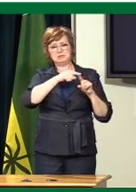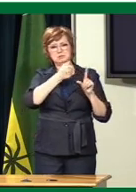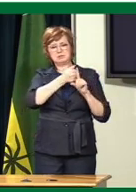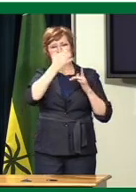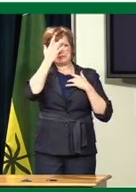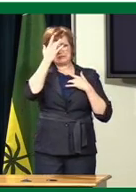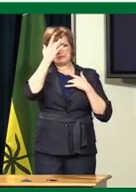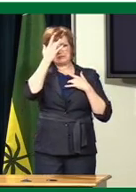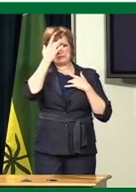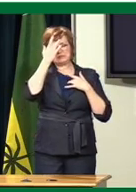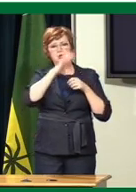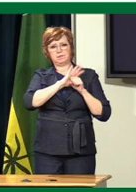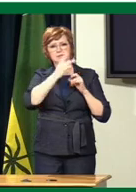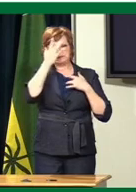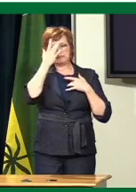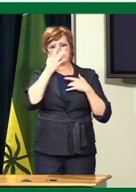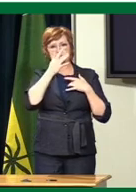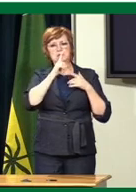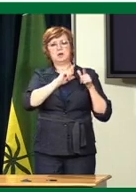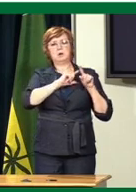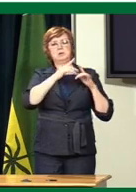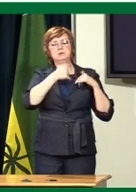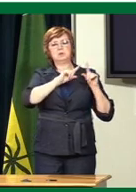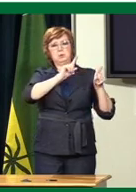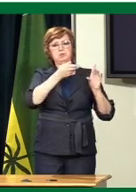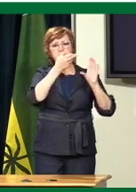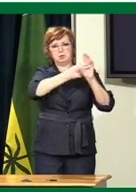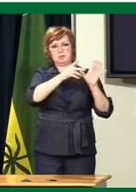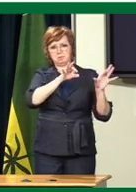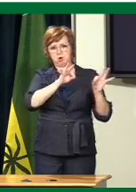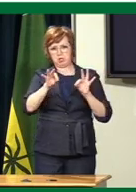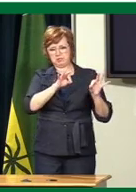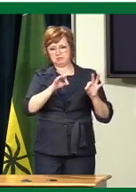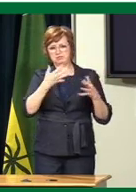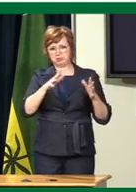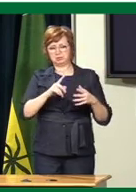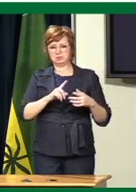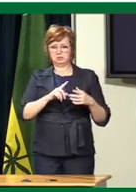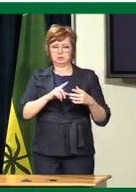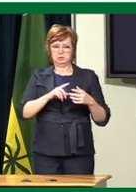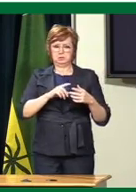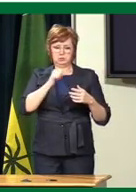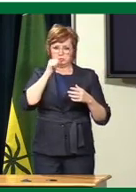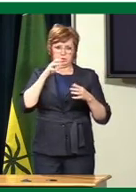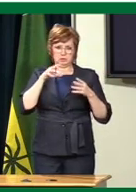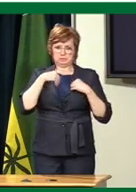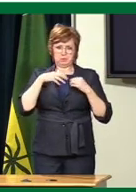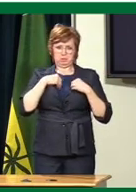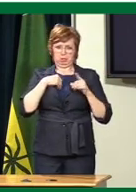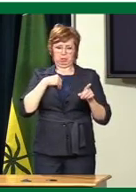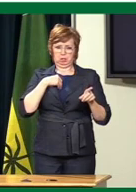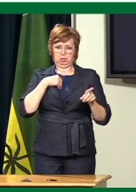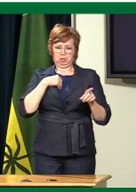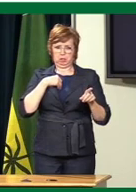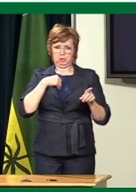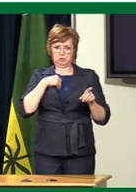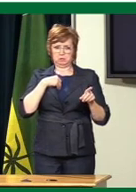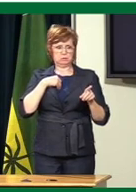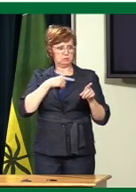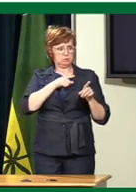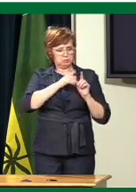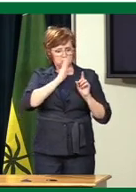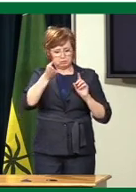was, technically allowed, but, I would say unacceptable that you are symptomatic and you're going into